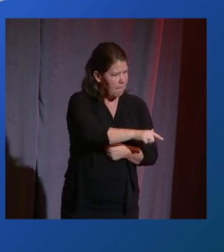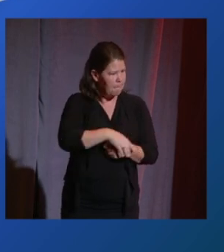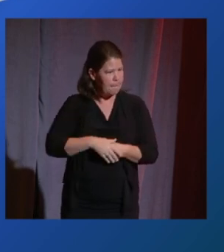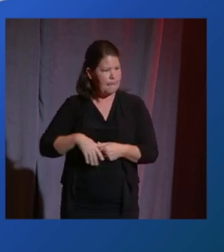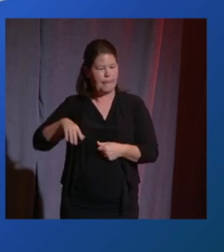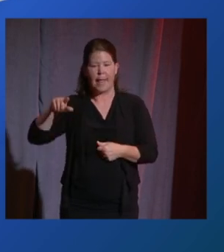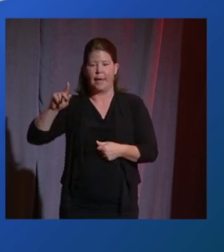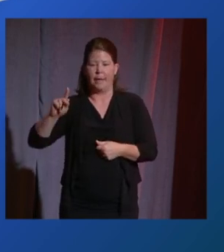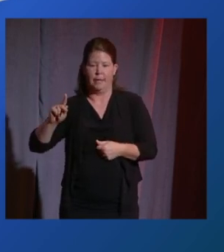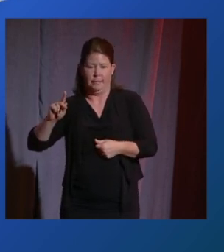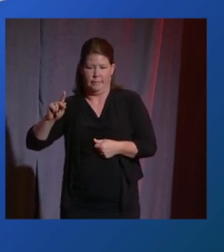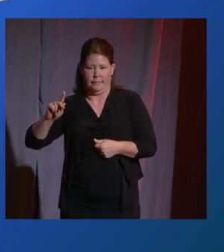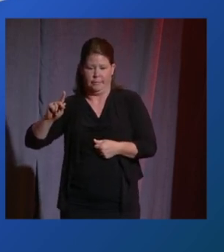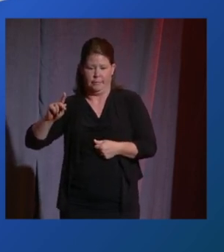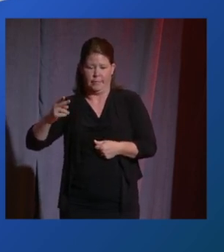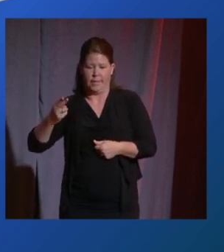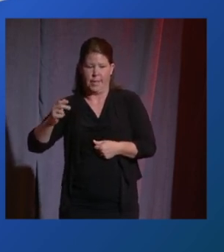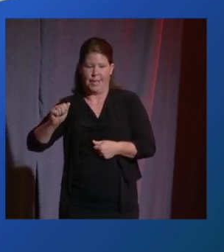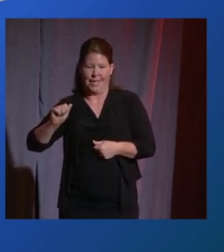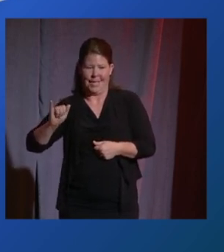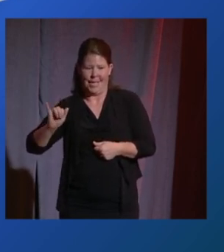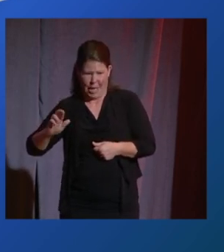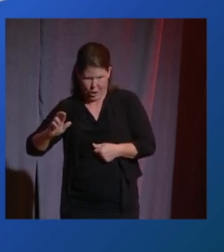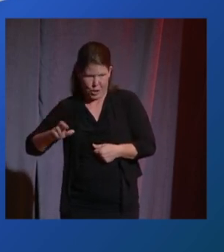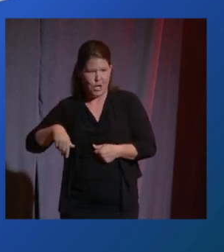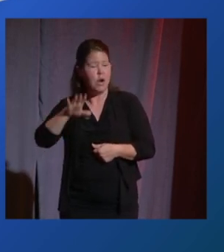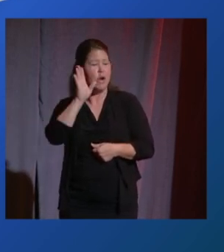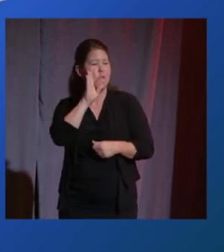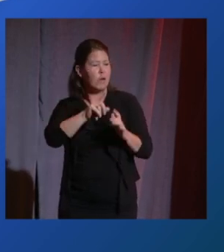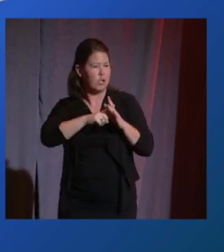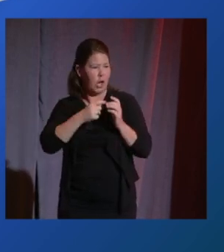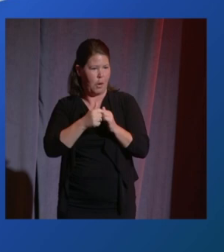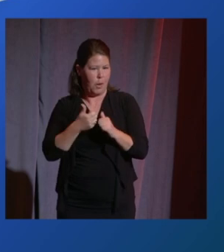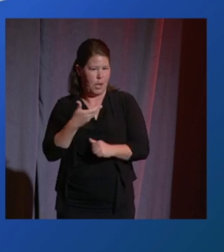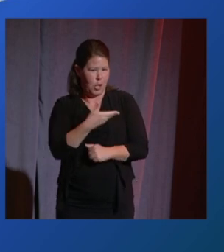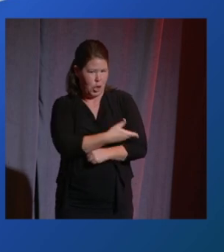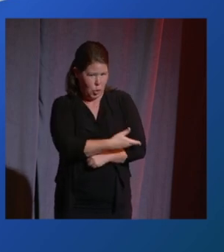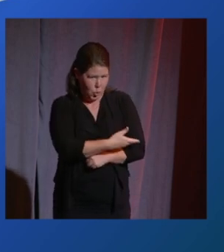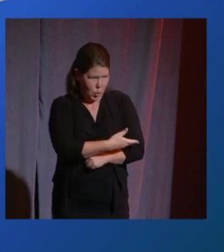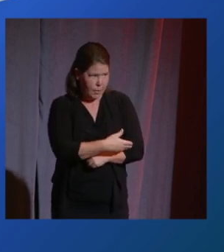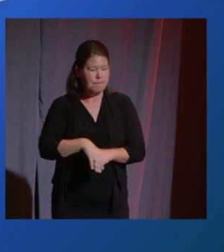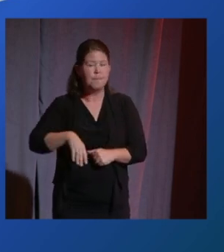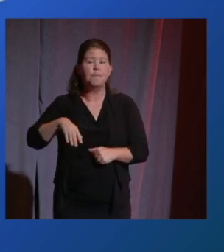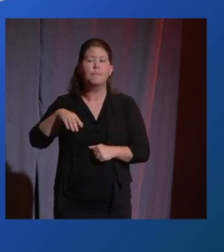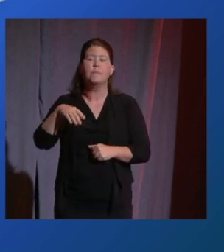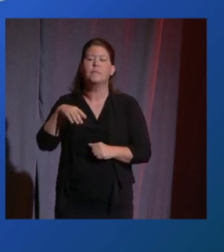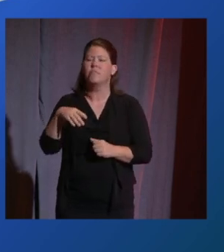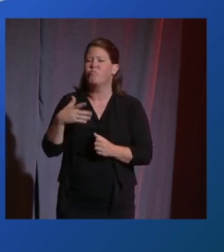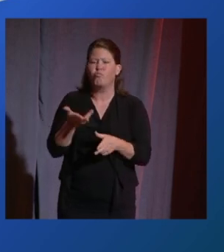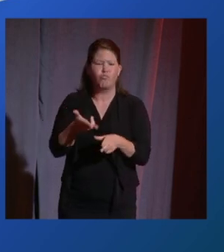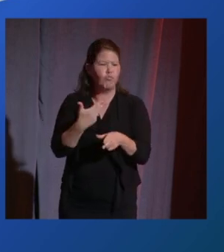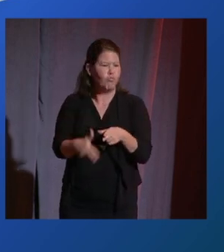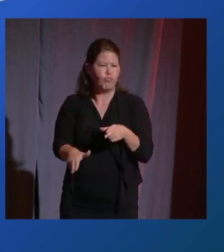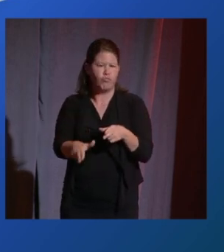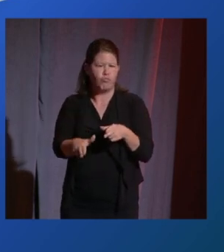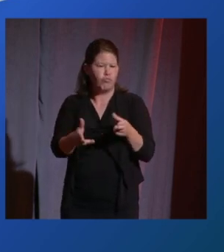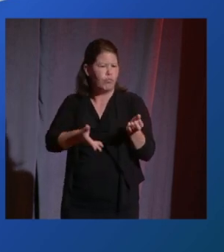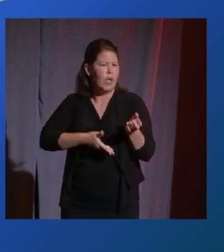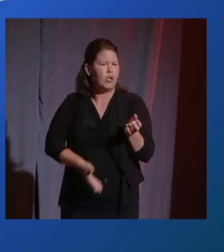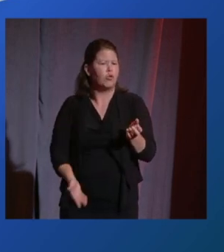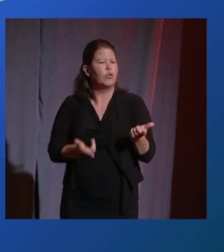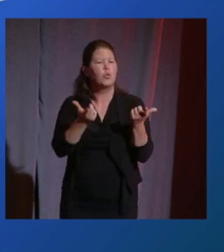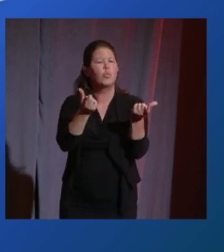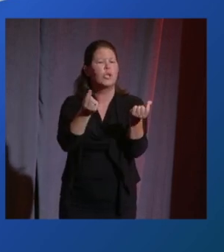start with you is to give us a little intro tell us what you do today beyond the title like really what you